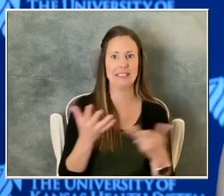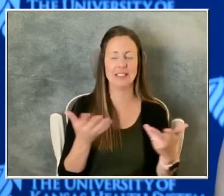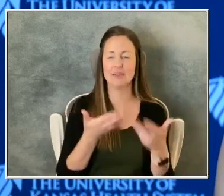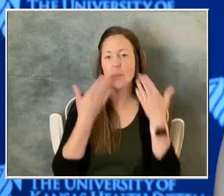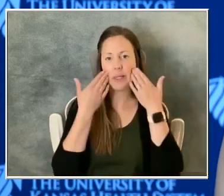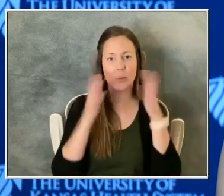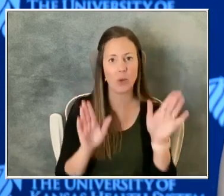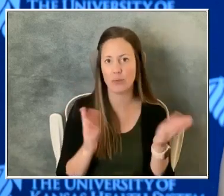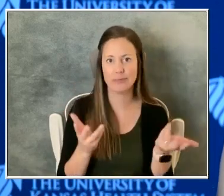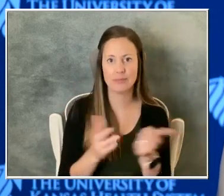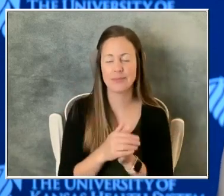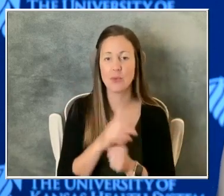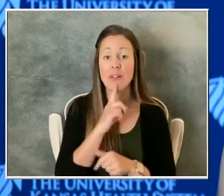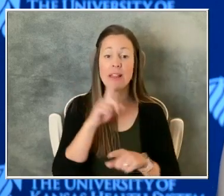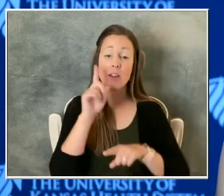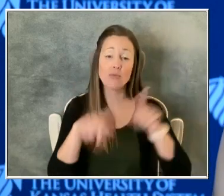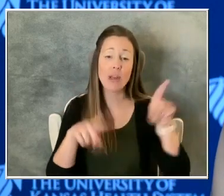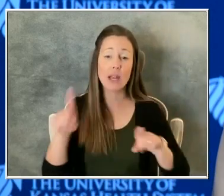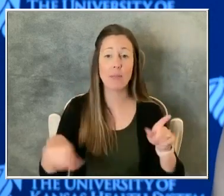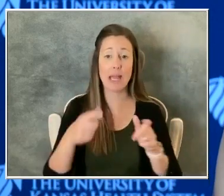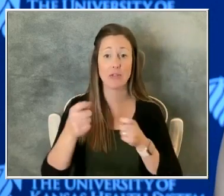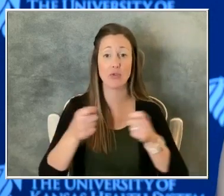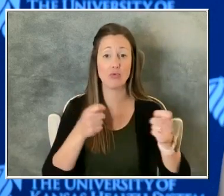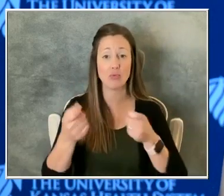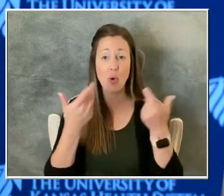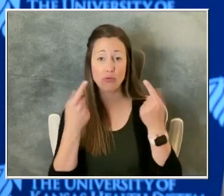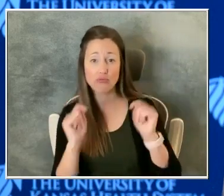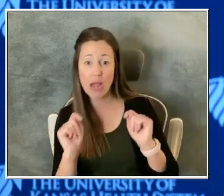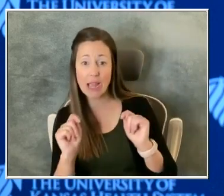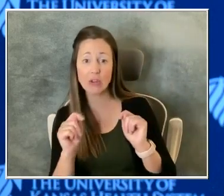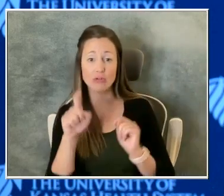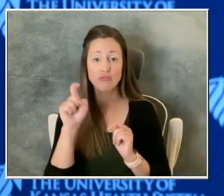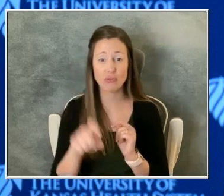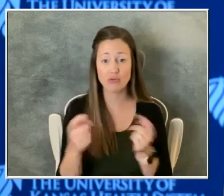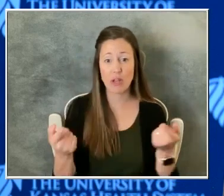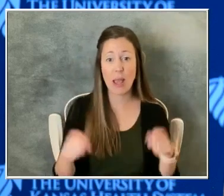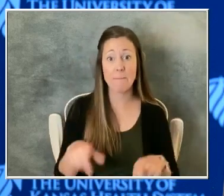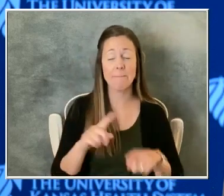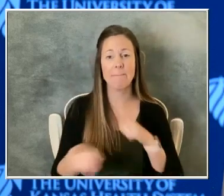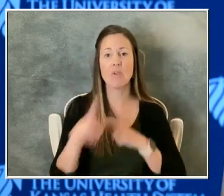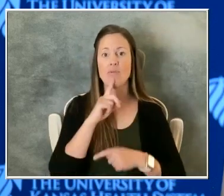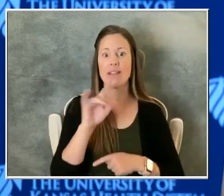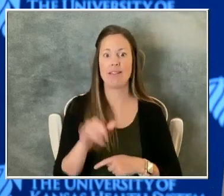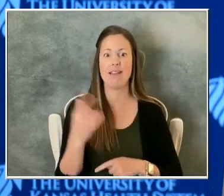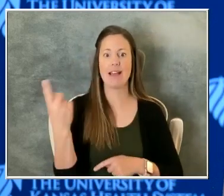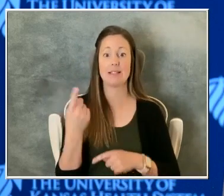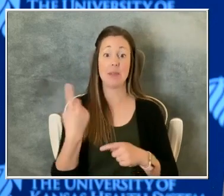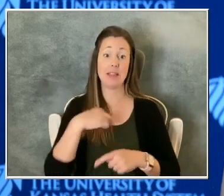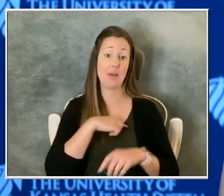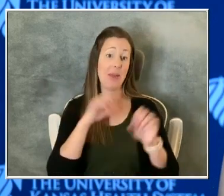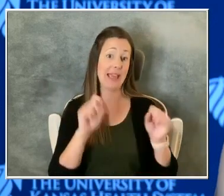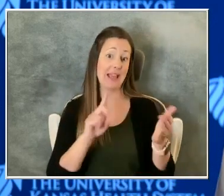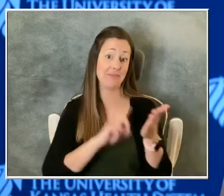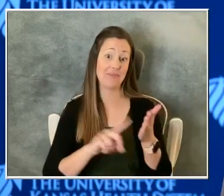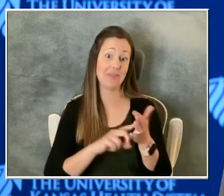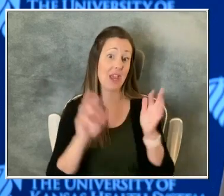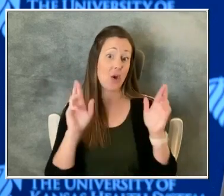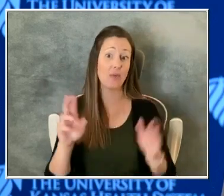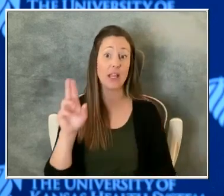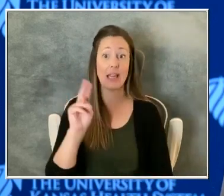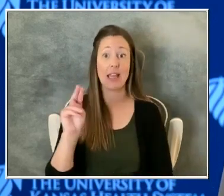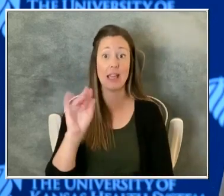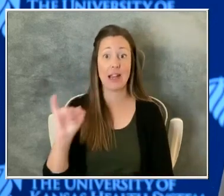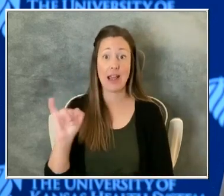control trials rather than case studies should be done. But this is one thing that we can look into, and hopefully the NIH is looking into as part